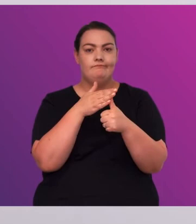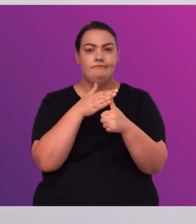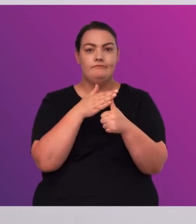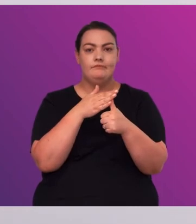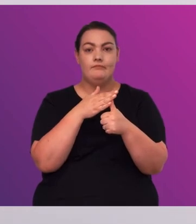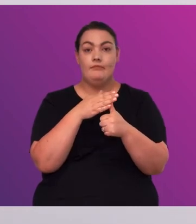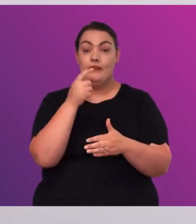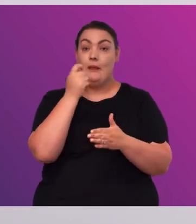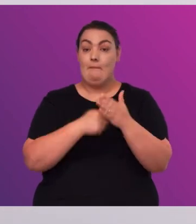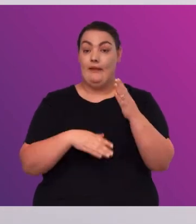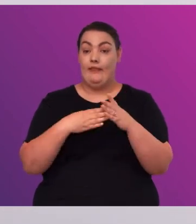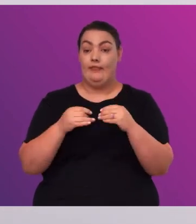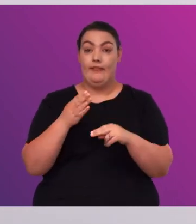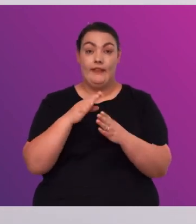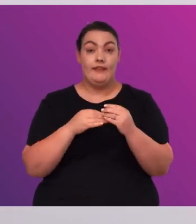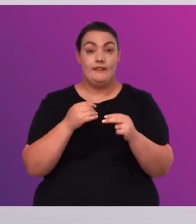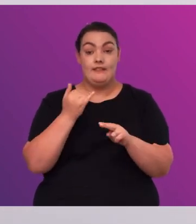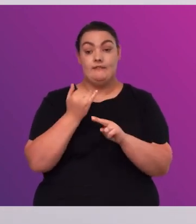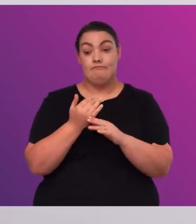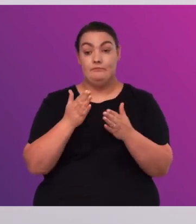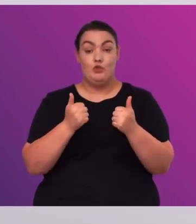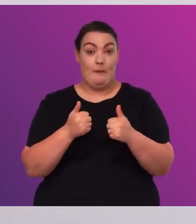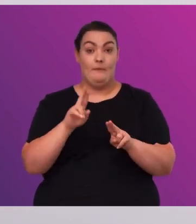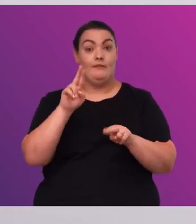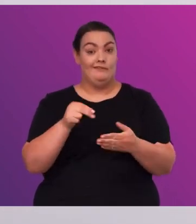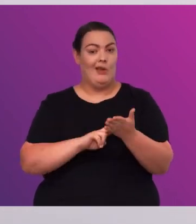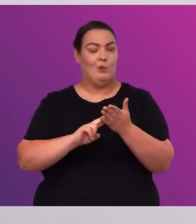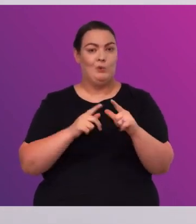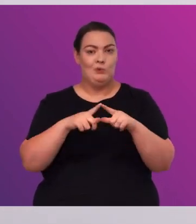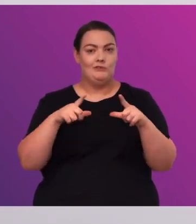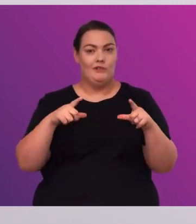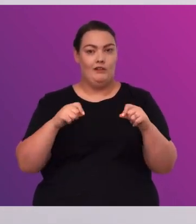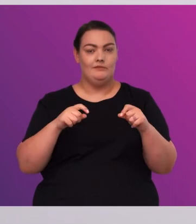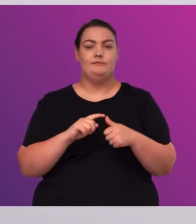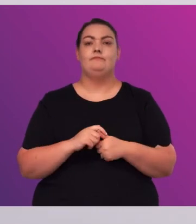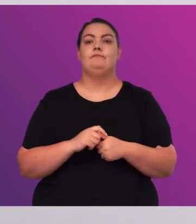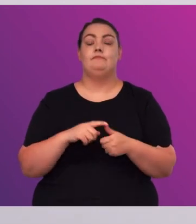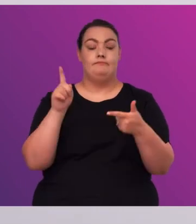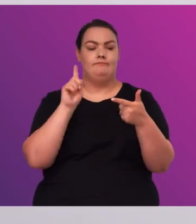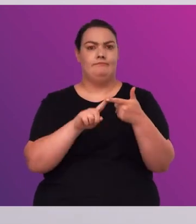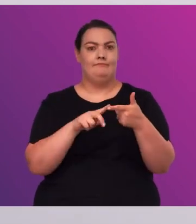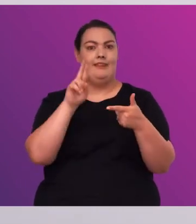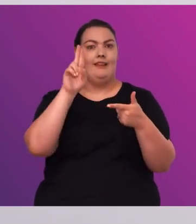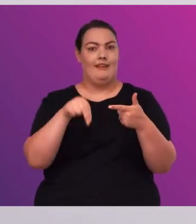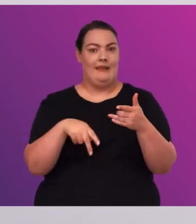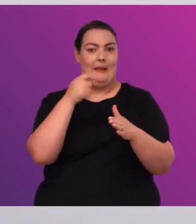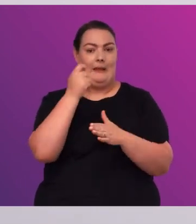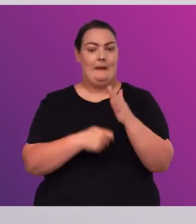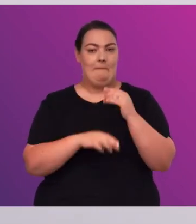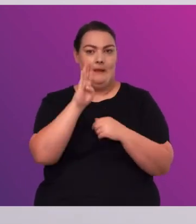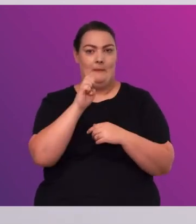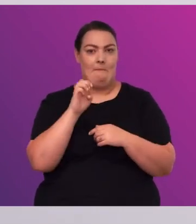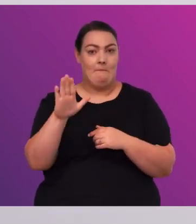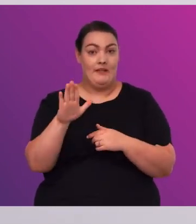Number one, paying for things in the shop with your debit card. Number two, paying your